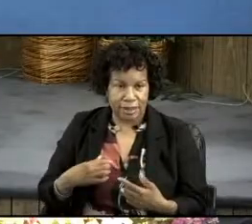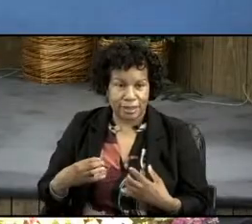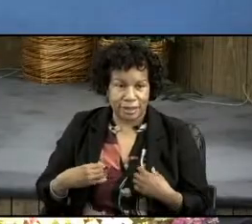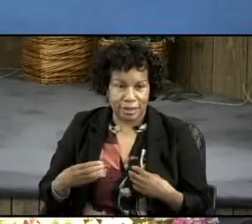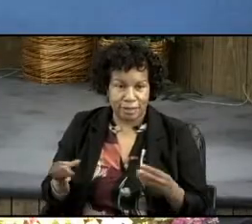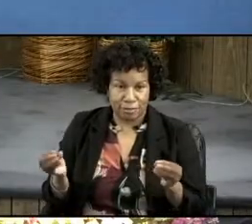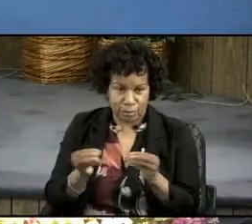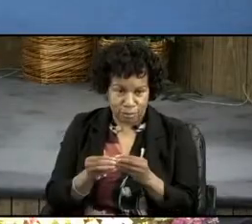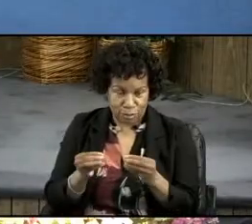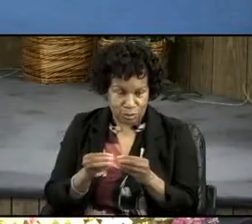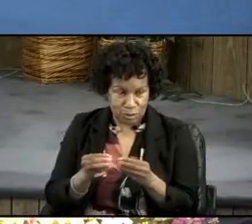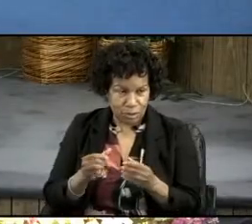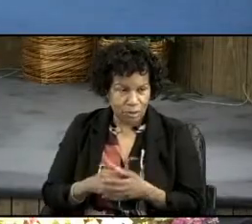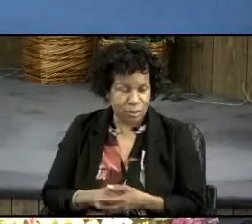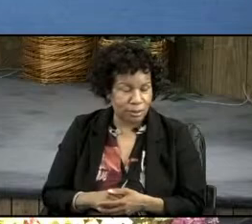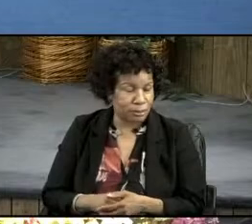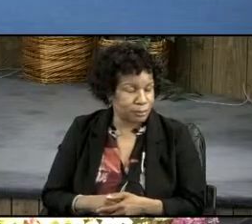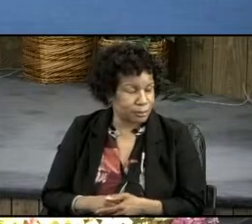you said.